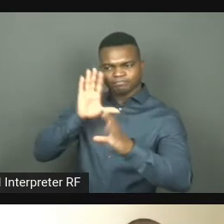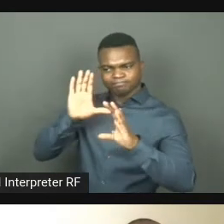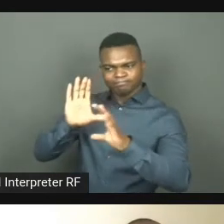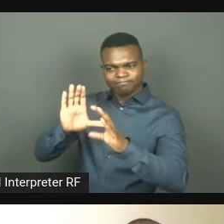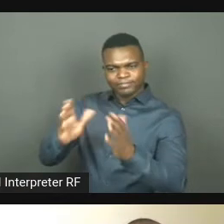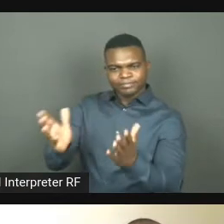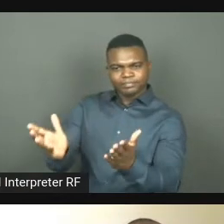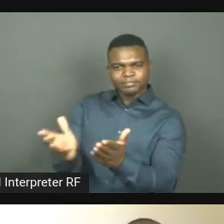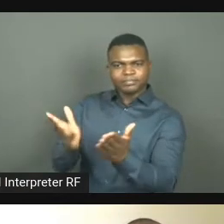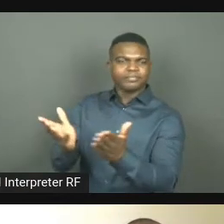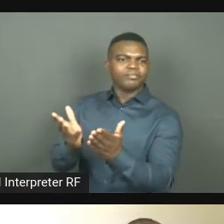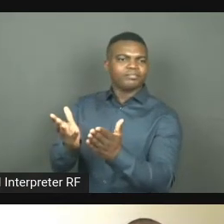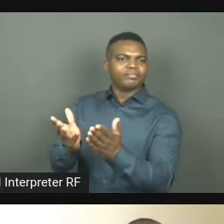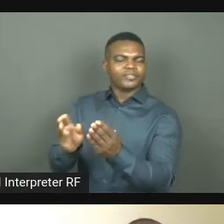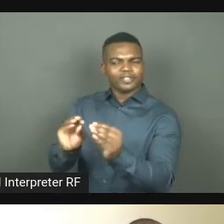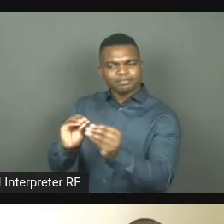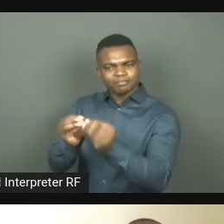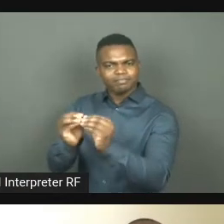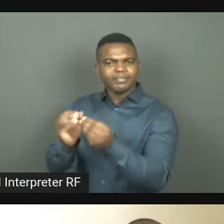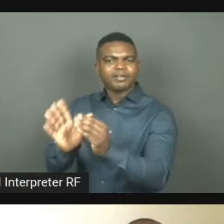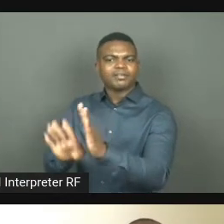impact and success are, and